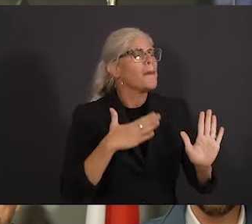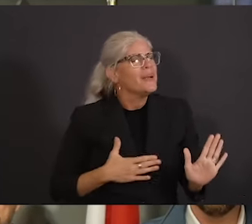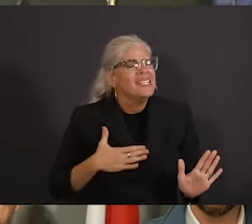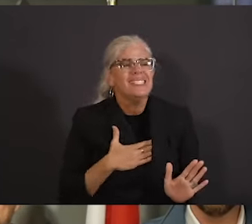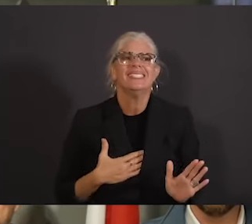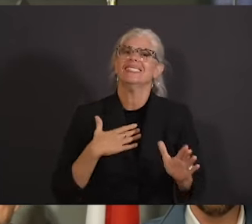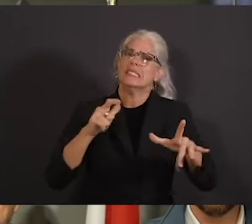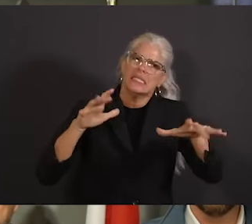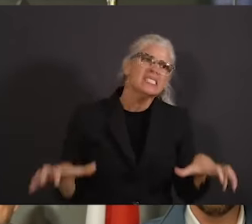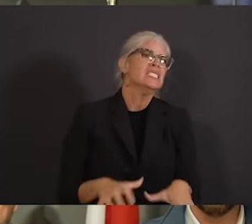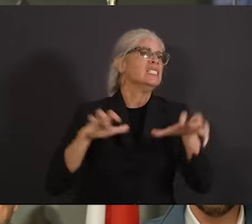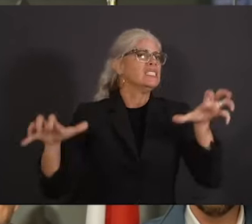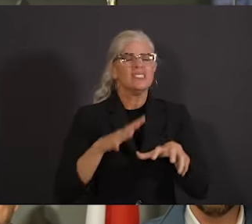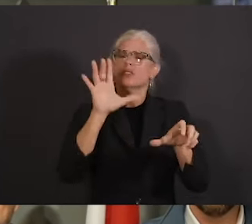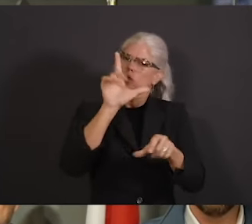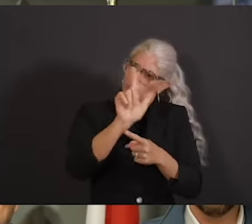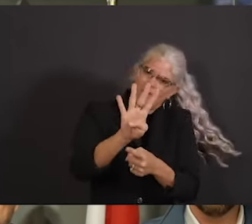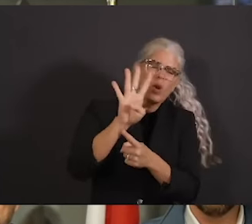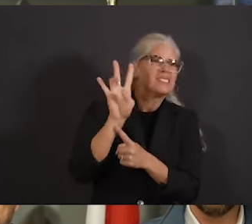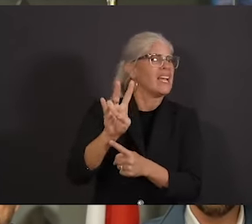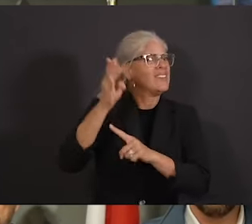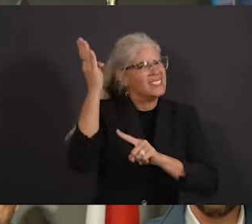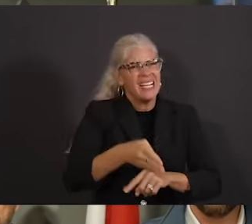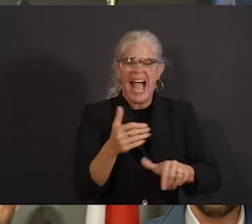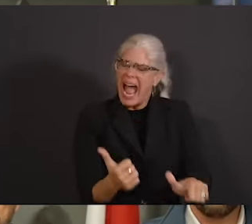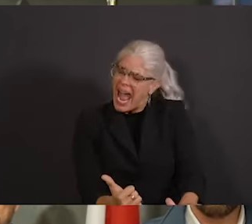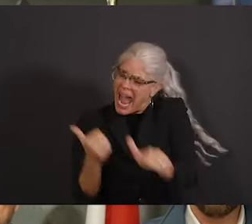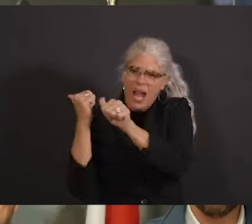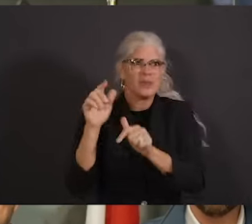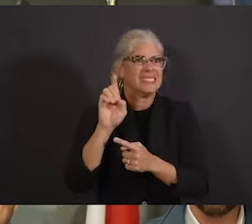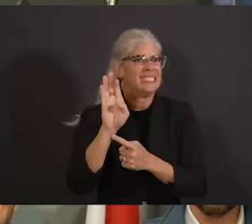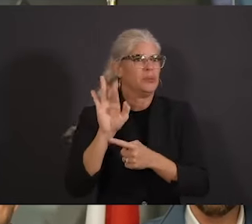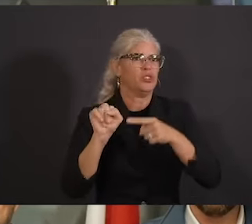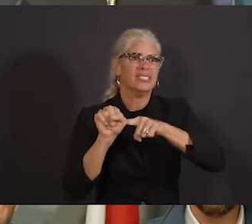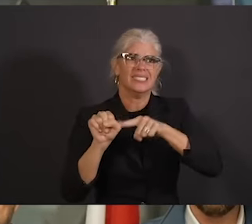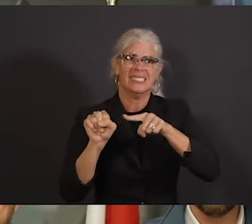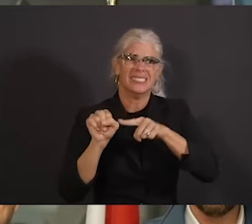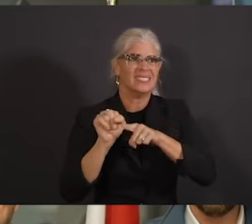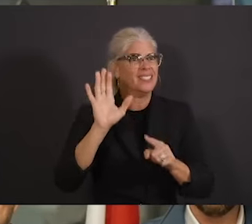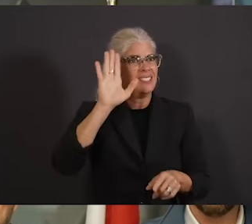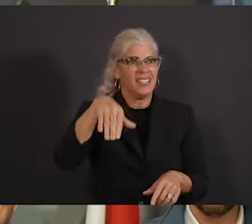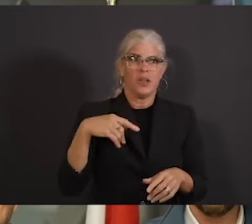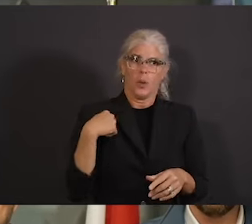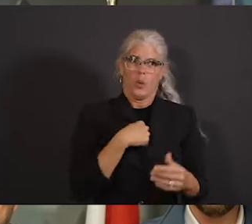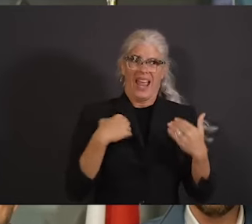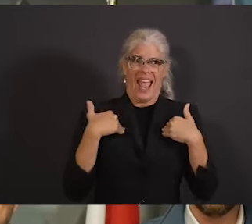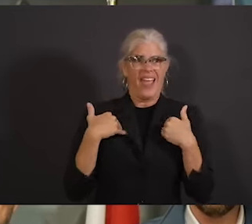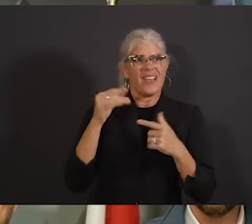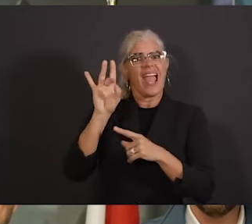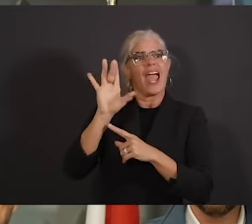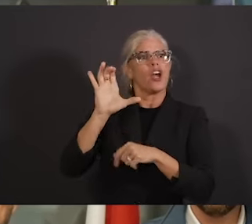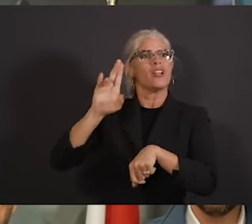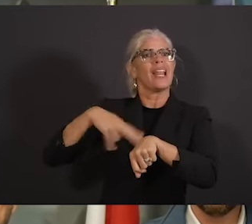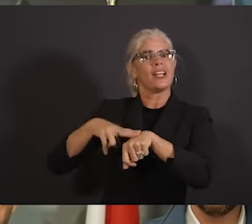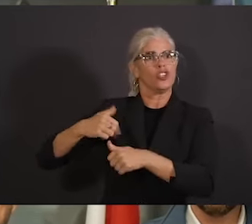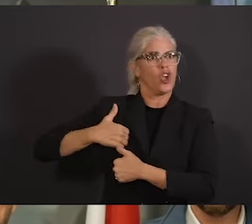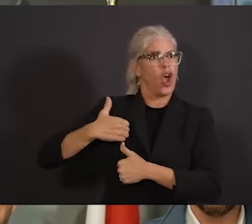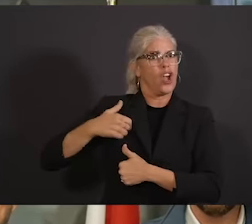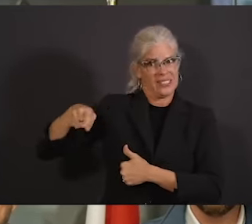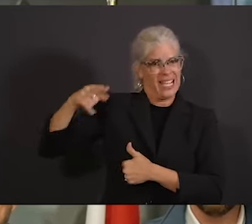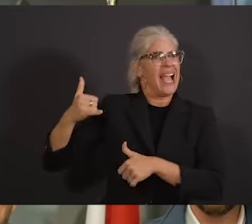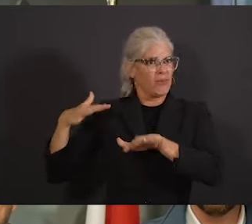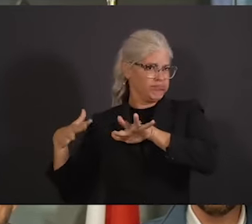work 24/7 to be able to do it. So we have right now, just in the debris mission, we have 800 National Guardsmen that are also